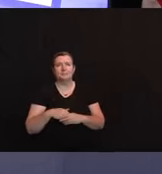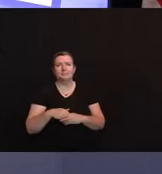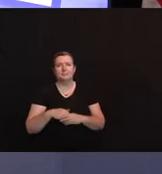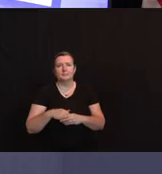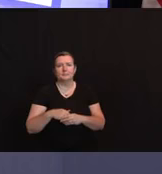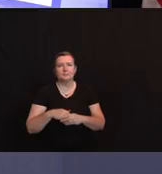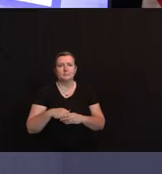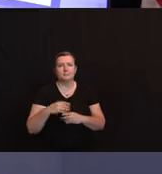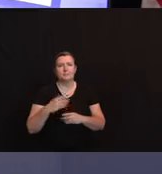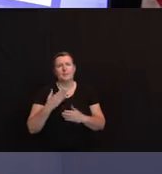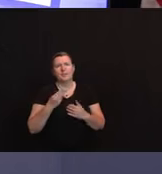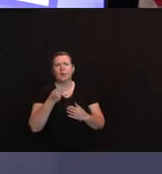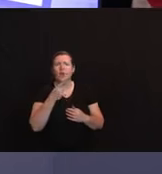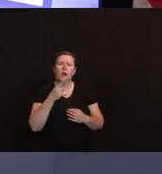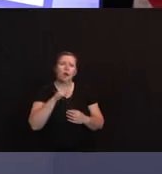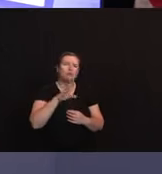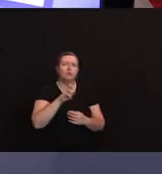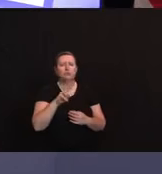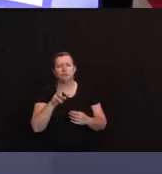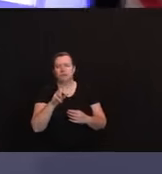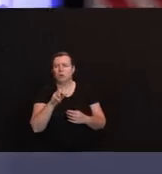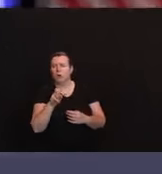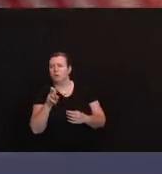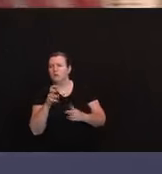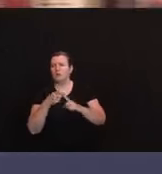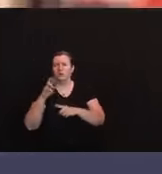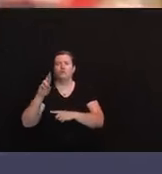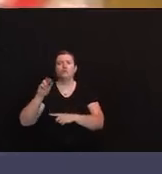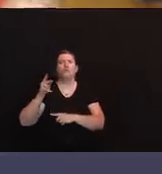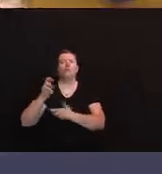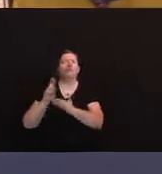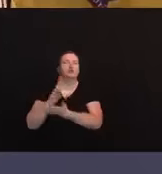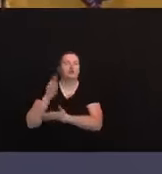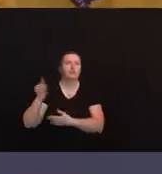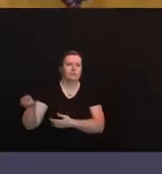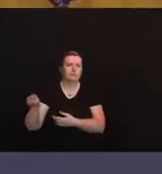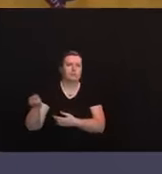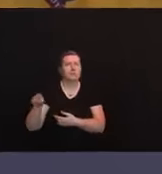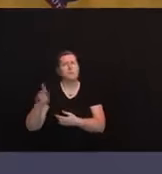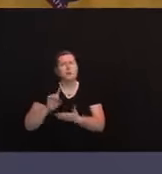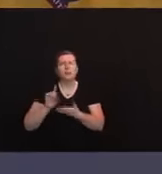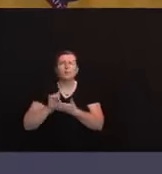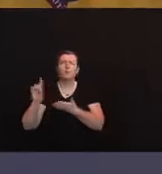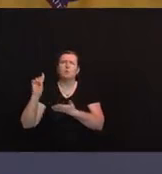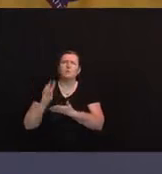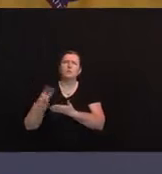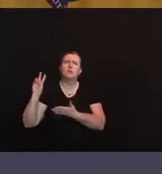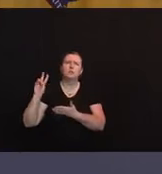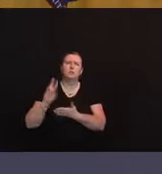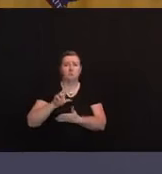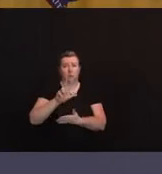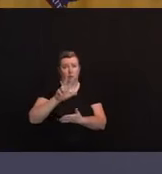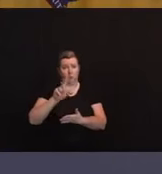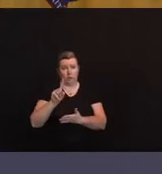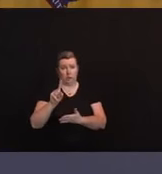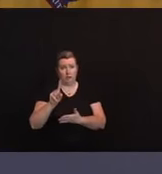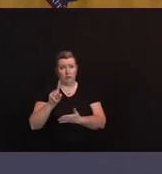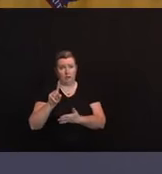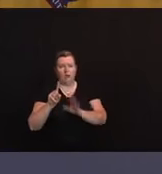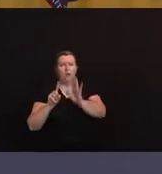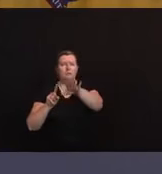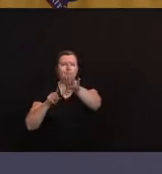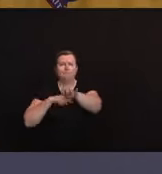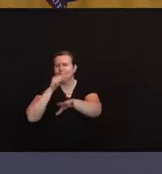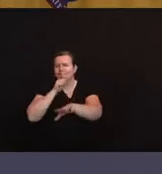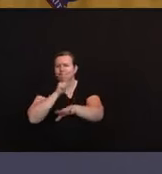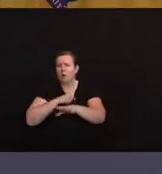there was 231 we reported a couple of weeks ago. I think the number's gone up from there. Dan, can you follow up? We'll get you the exact number if that's okay. Does that work?